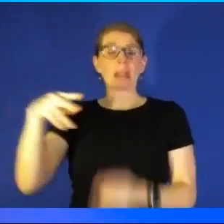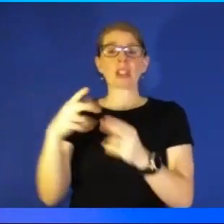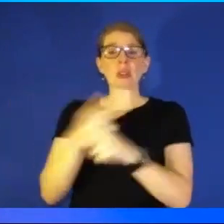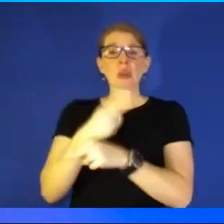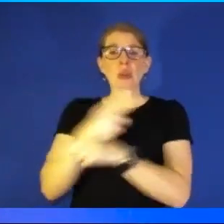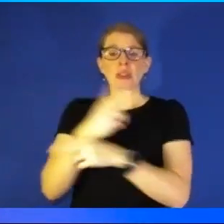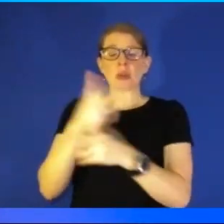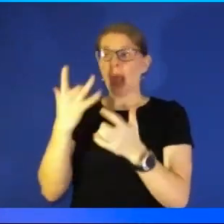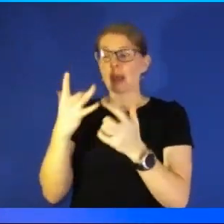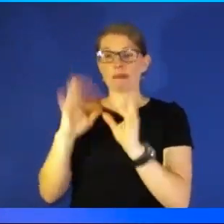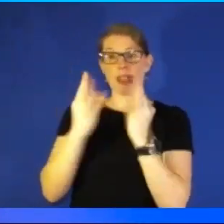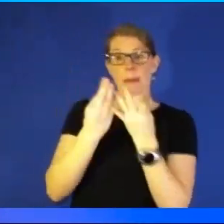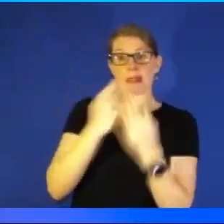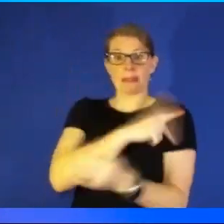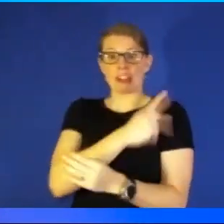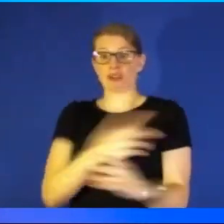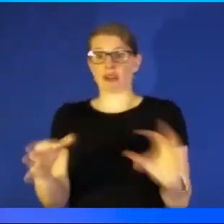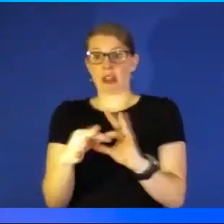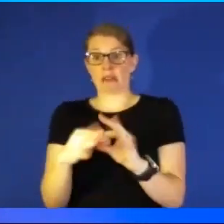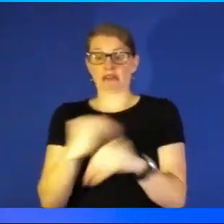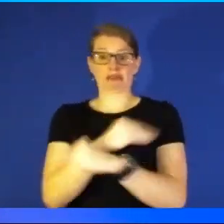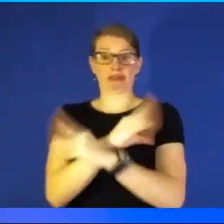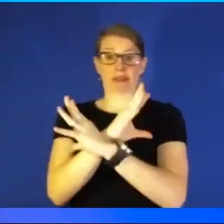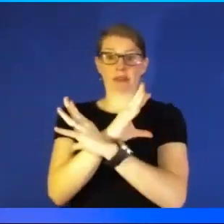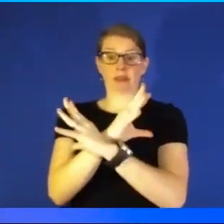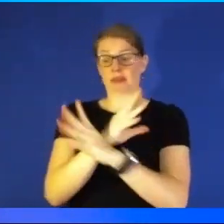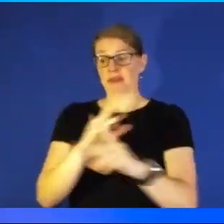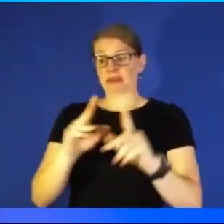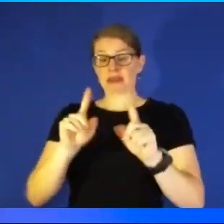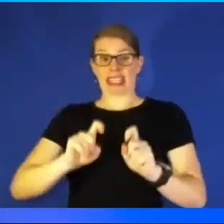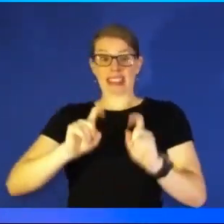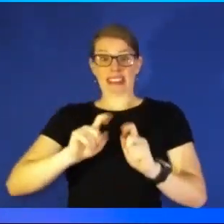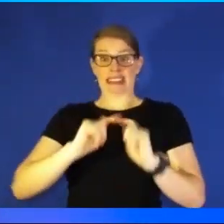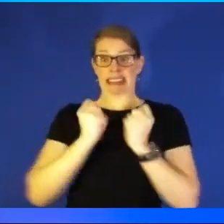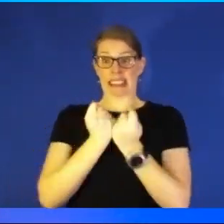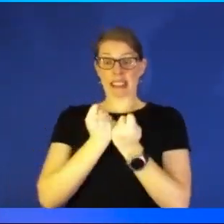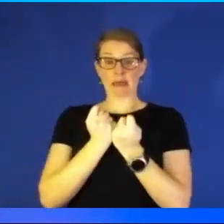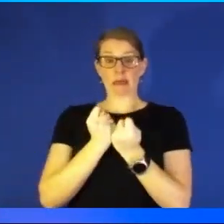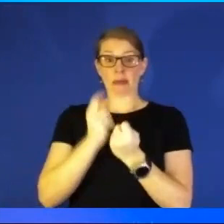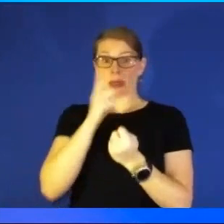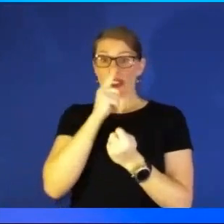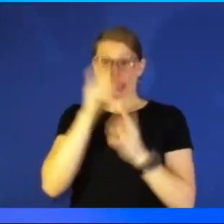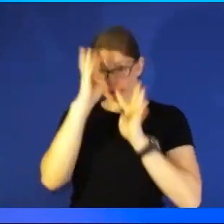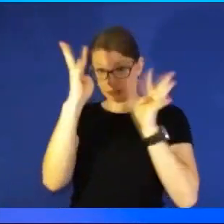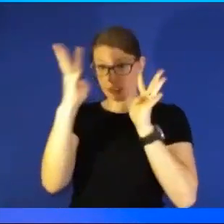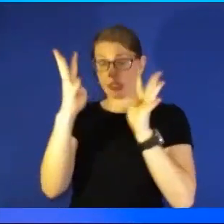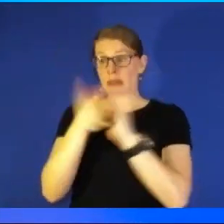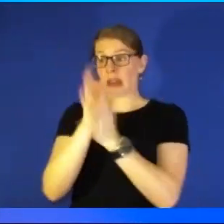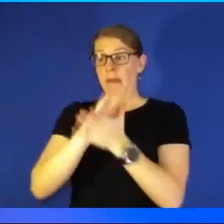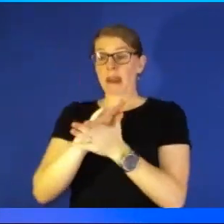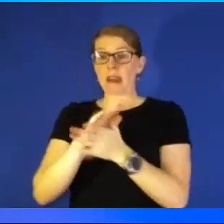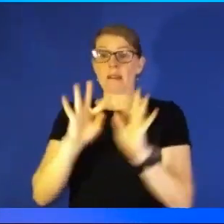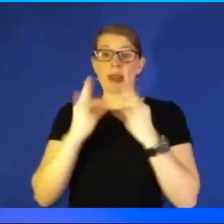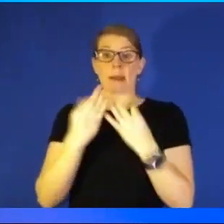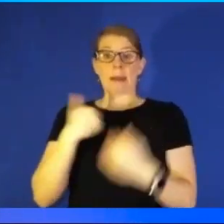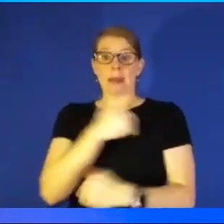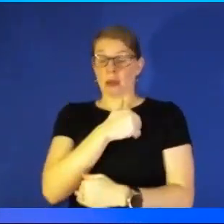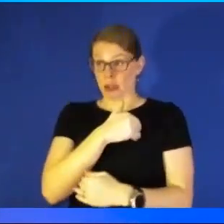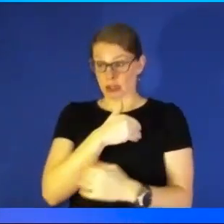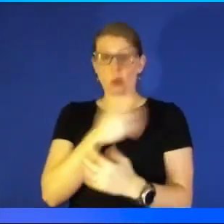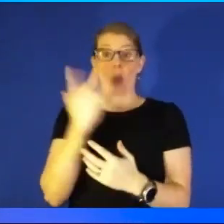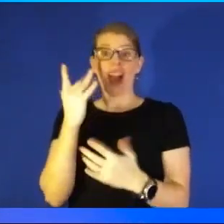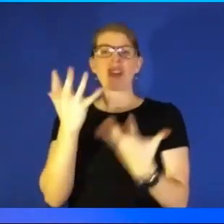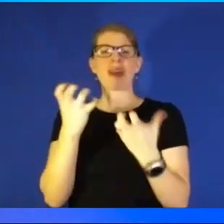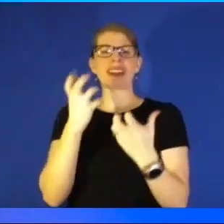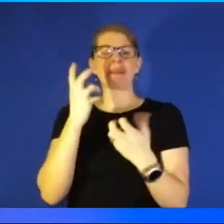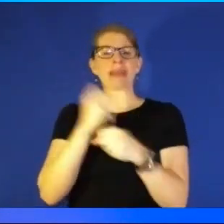together. We were testing them out as a team, pretending to be family members to make sure this technology would work. And once it was up and running, we were